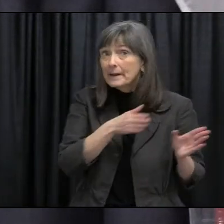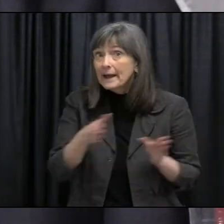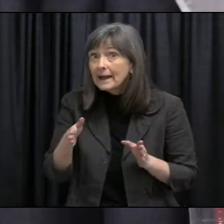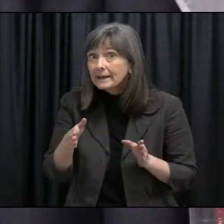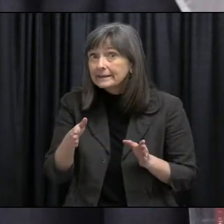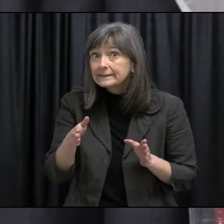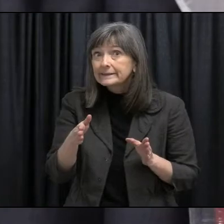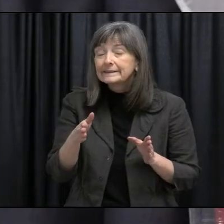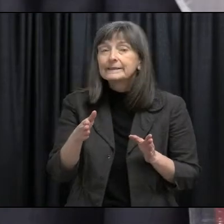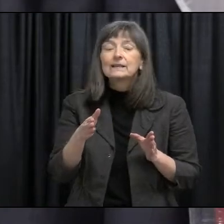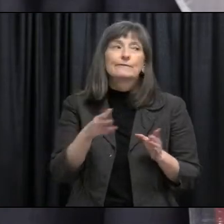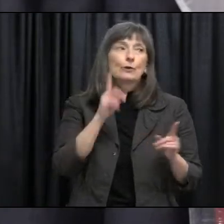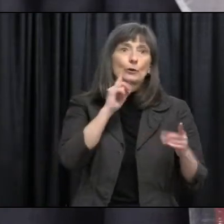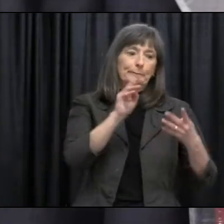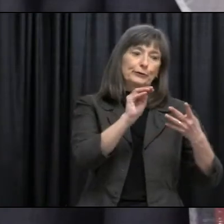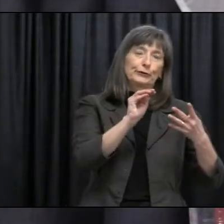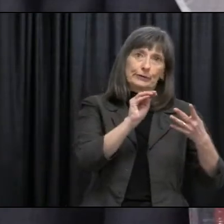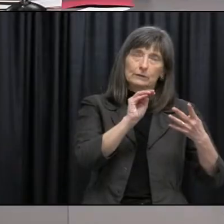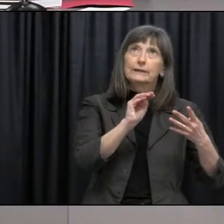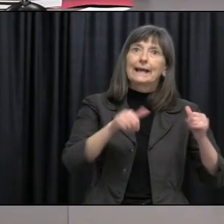deliver.